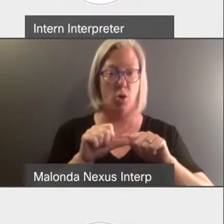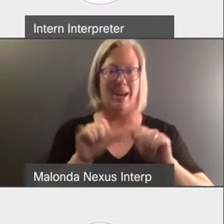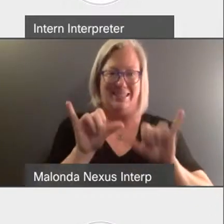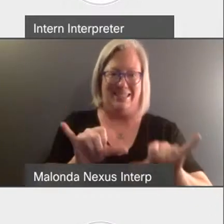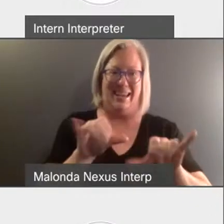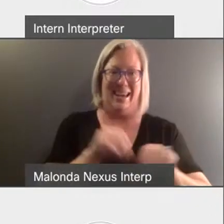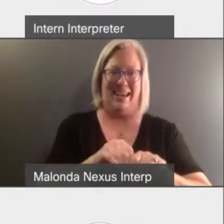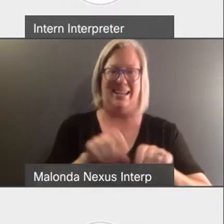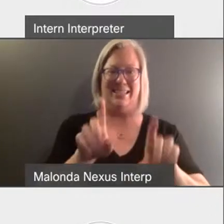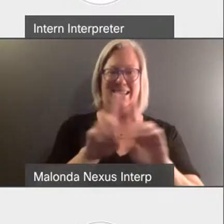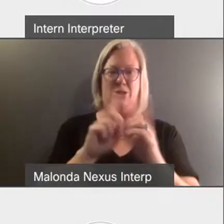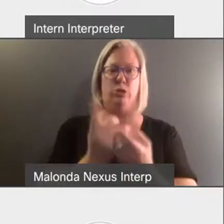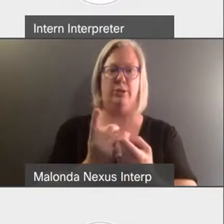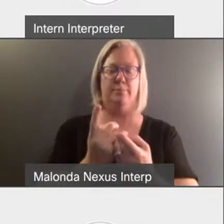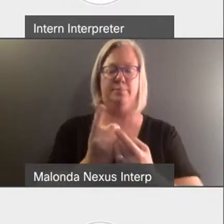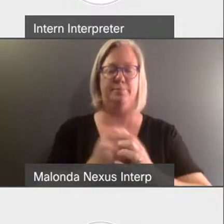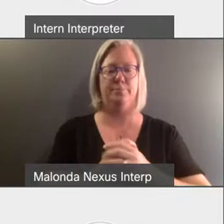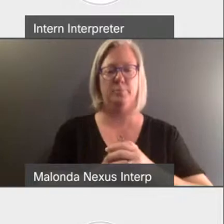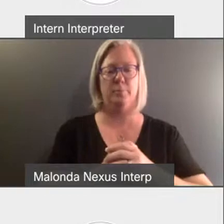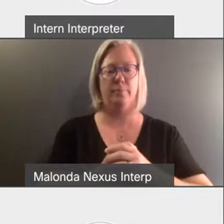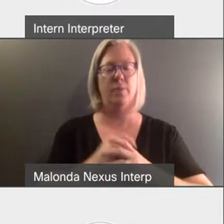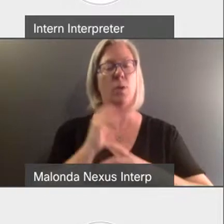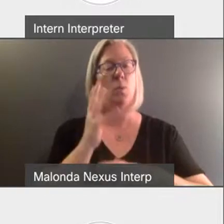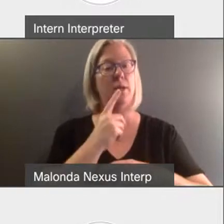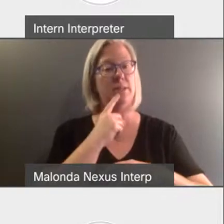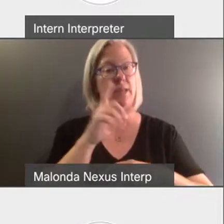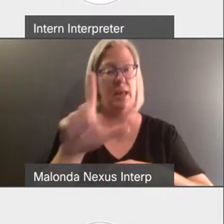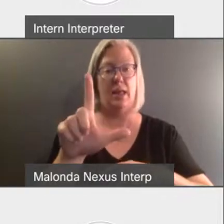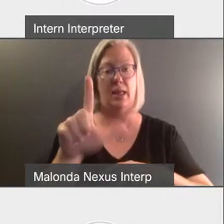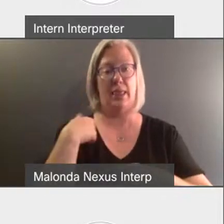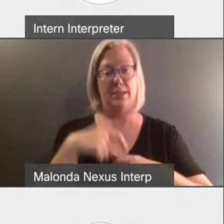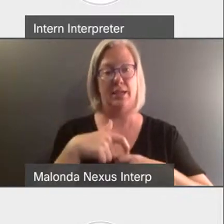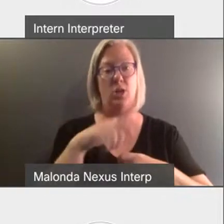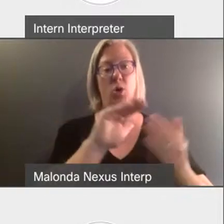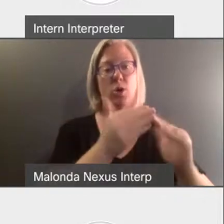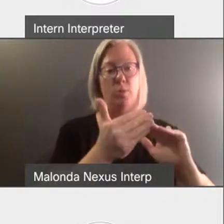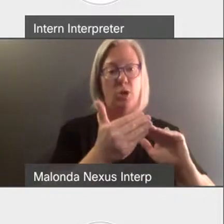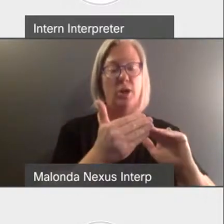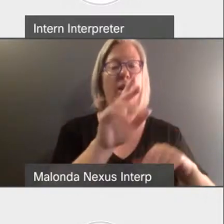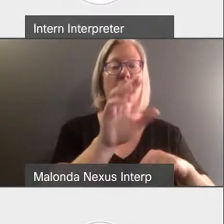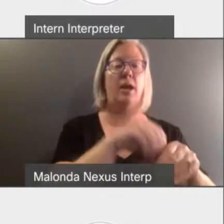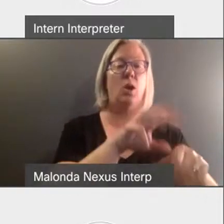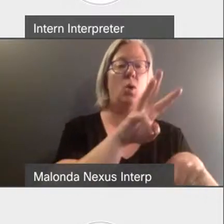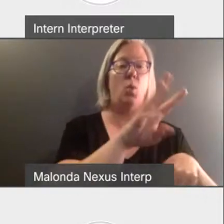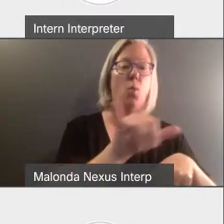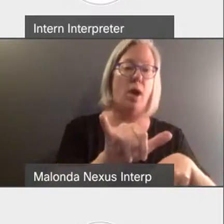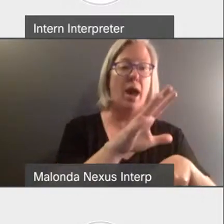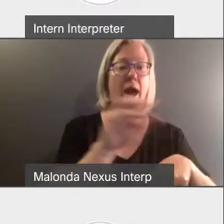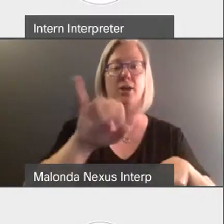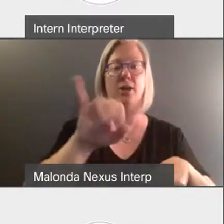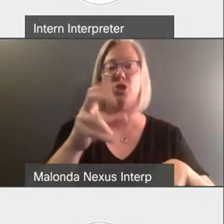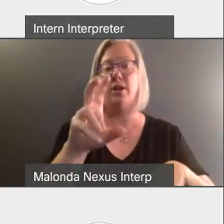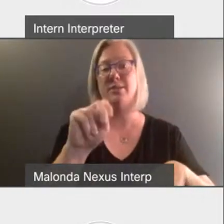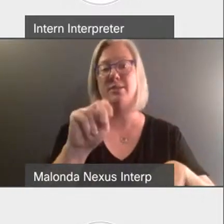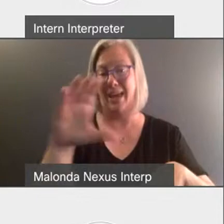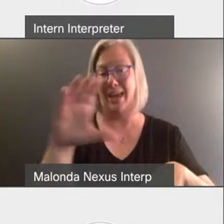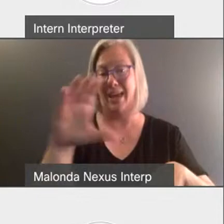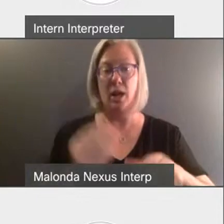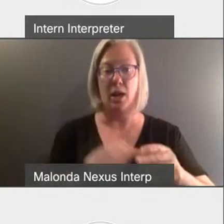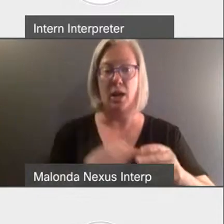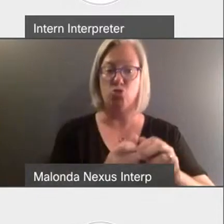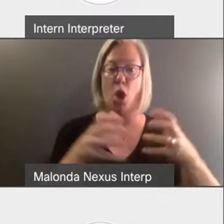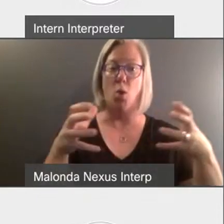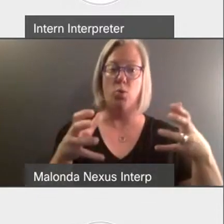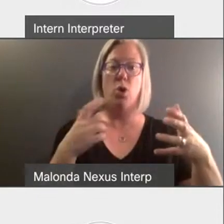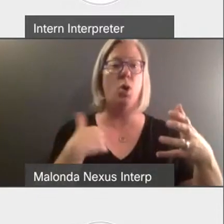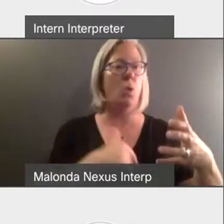congressional district. We'll say that the Latino community in Wyandotte and Johnson County has grown, and we do